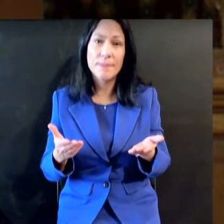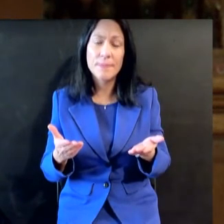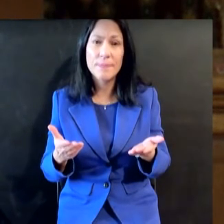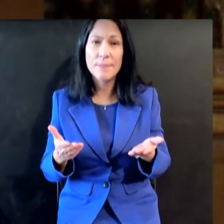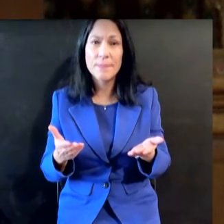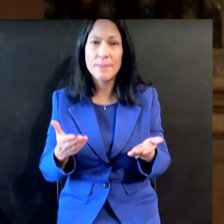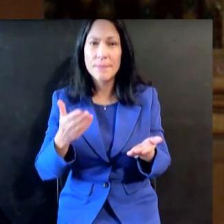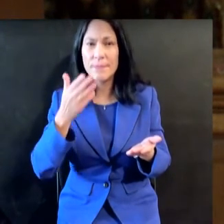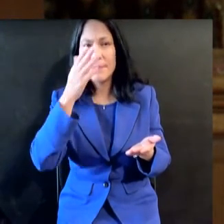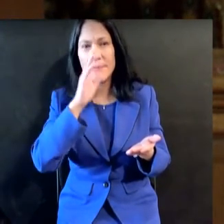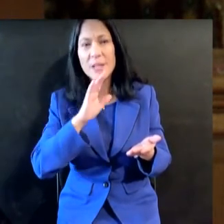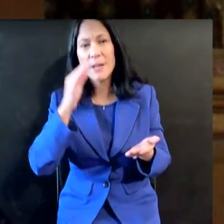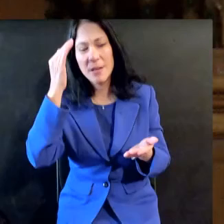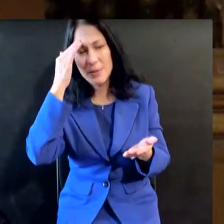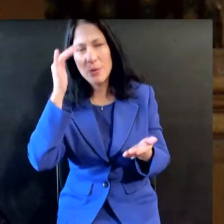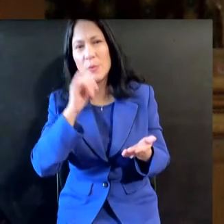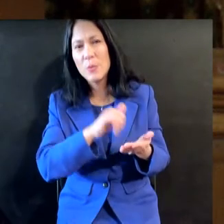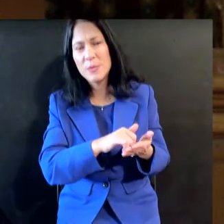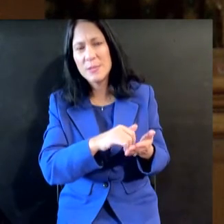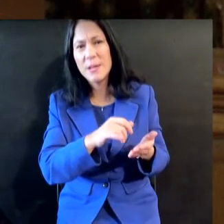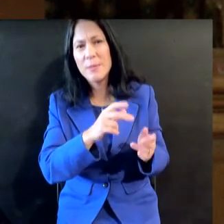God honors that person.